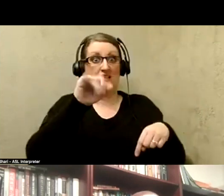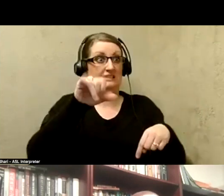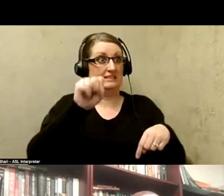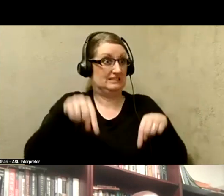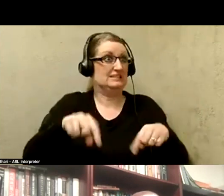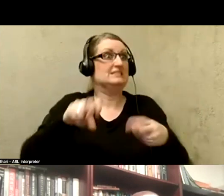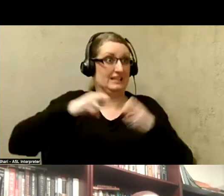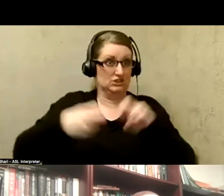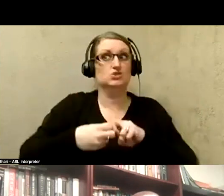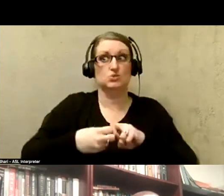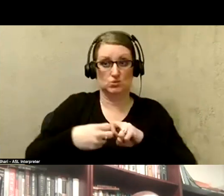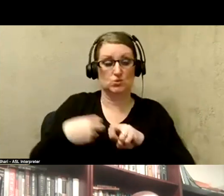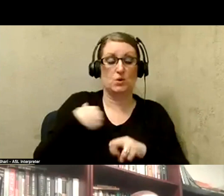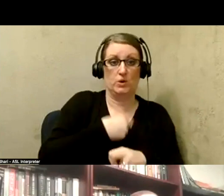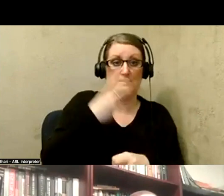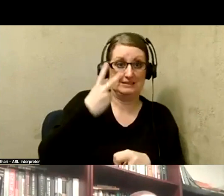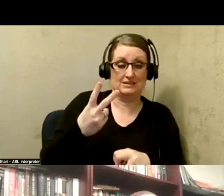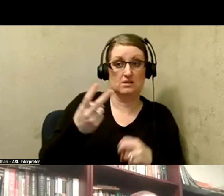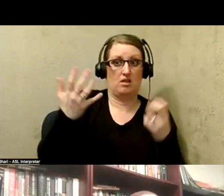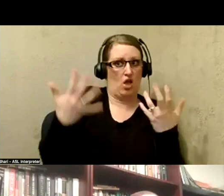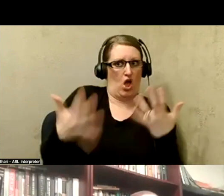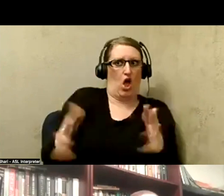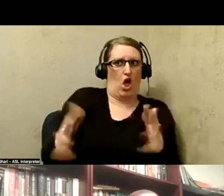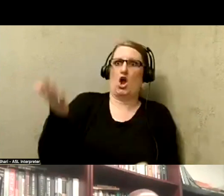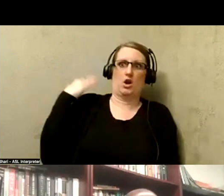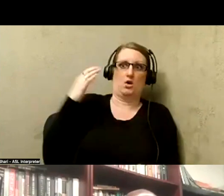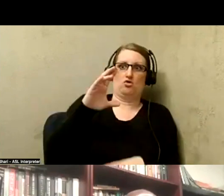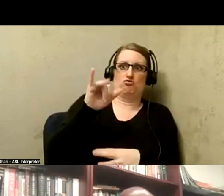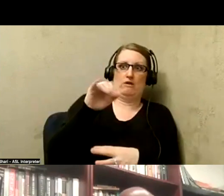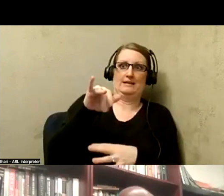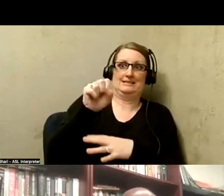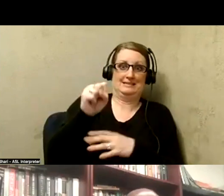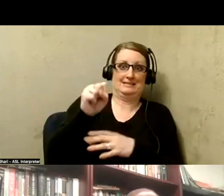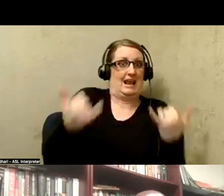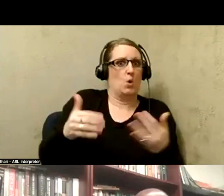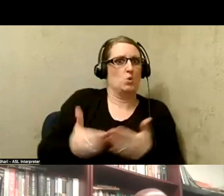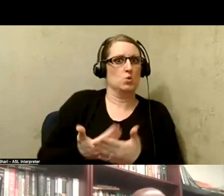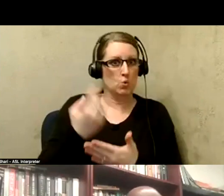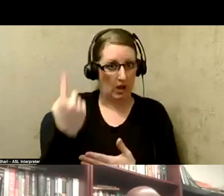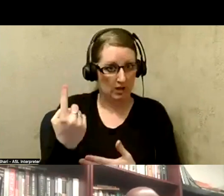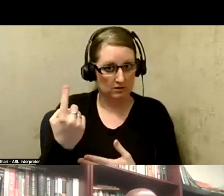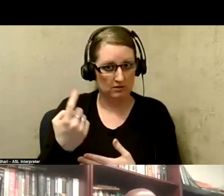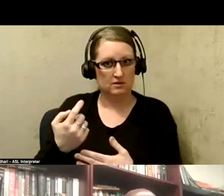seeing. I mean, I guess there already was a crisis, but now there's a new crisis. And